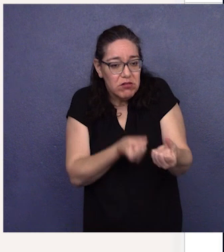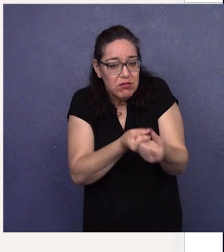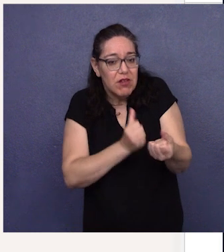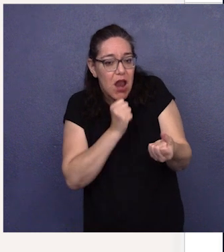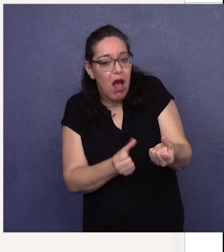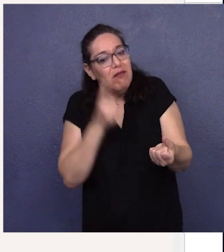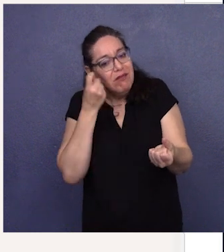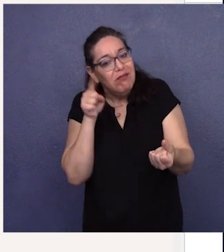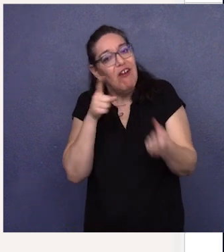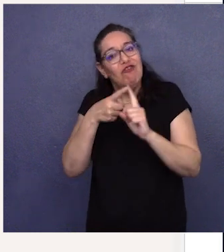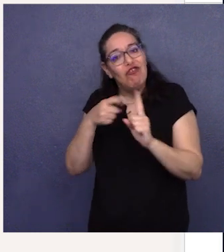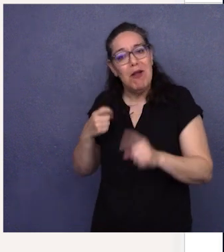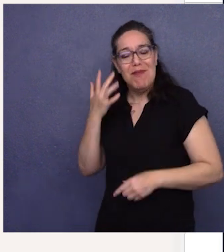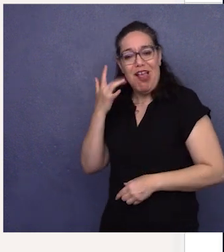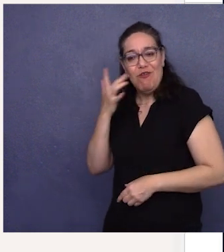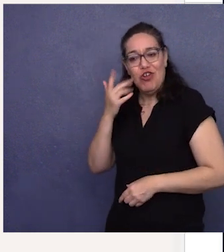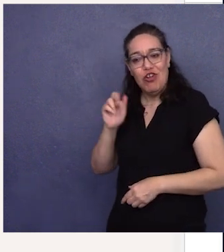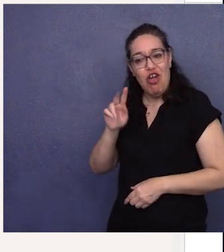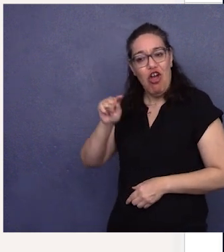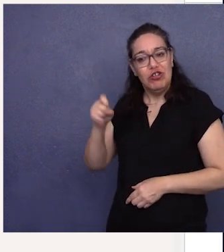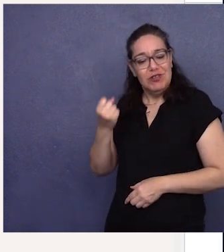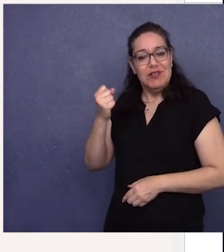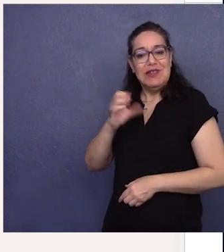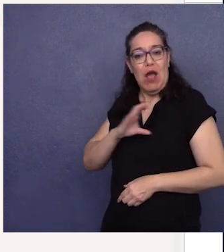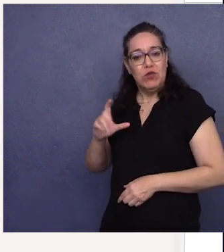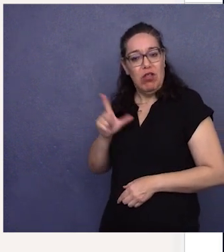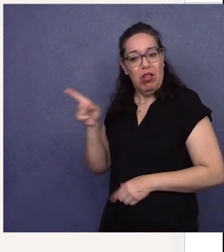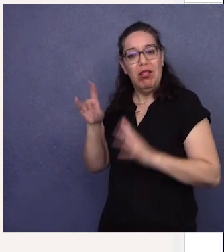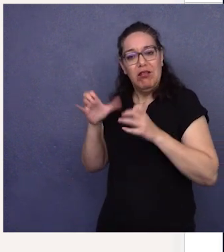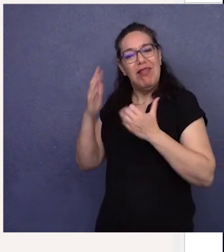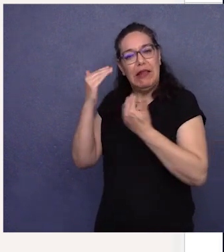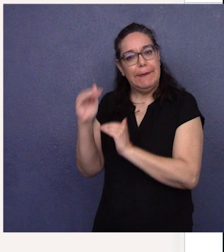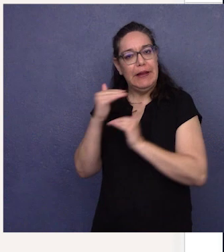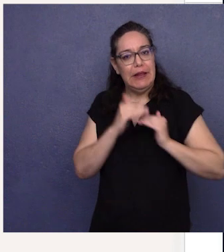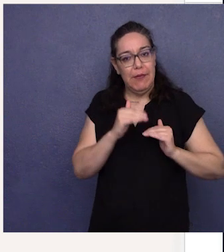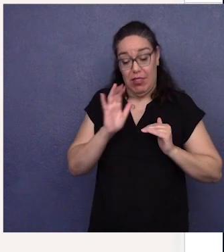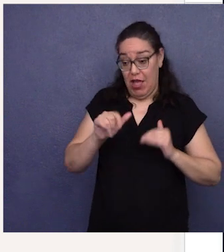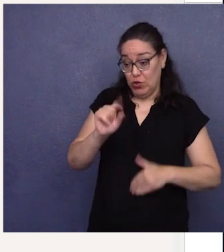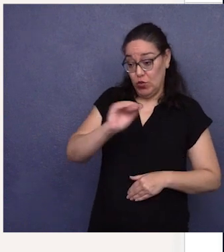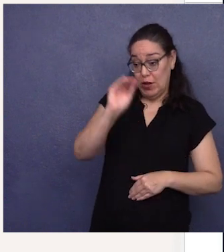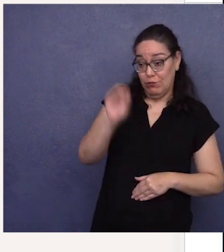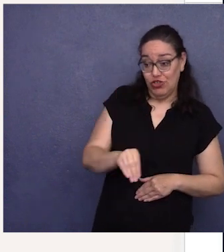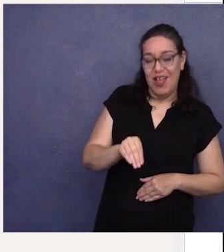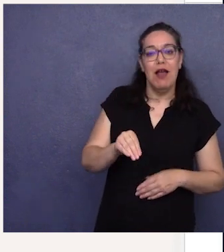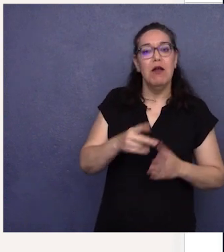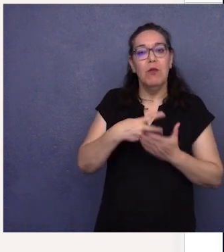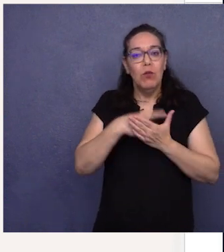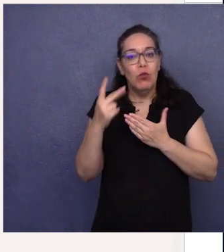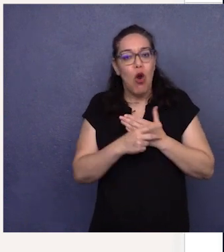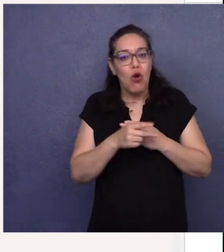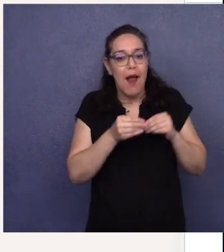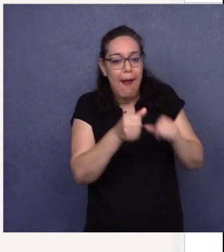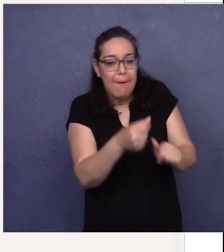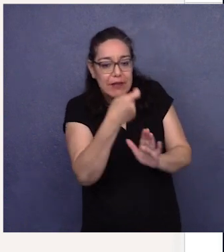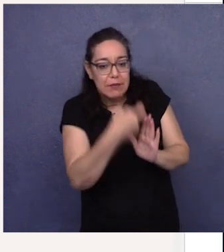just limitations in terms of that 20% for the program expenses and overhead and